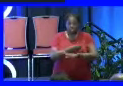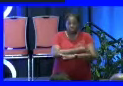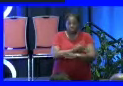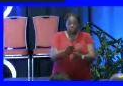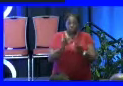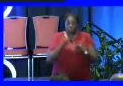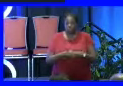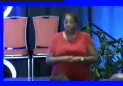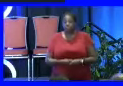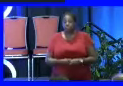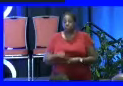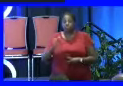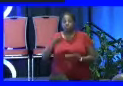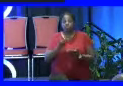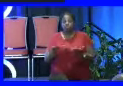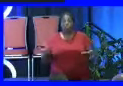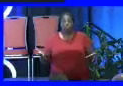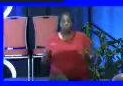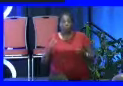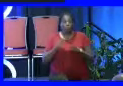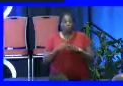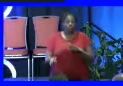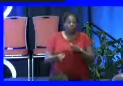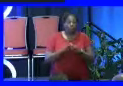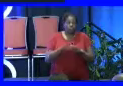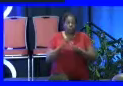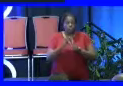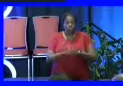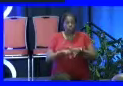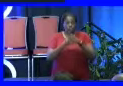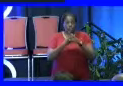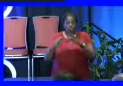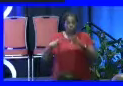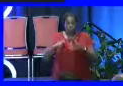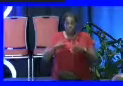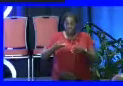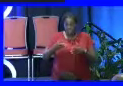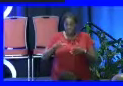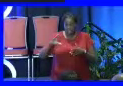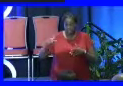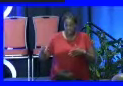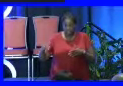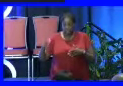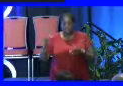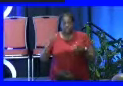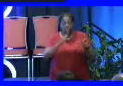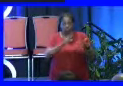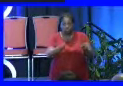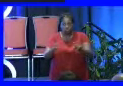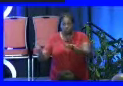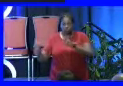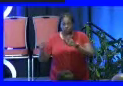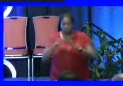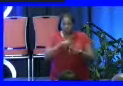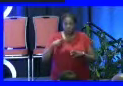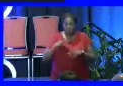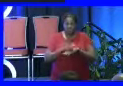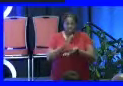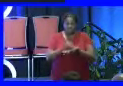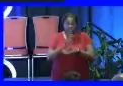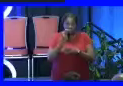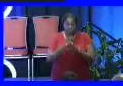for. The other thing is when we first started, we actually hired a company to go out and survey members and case